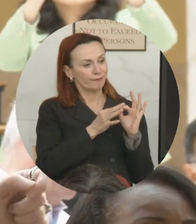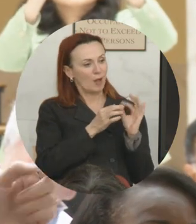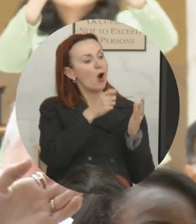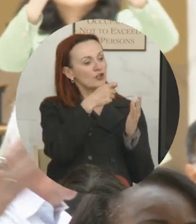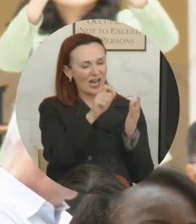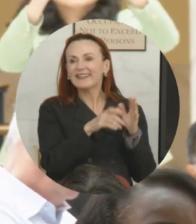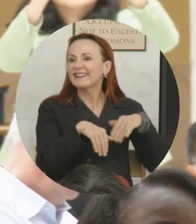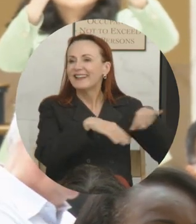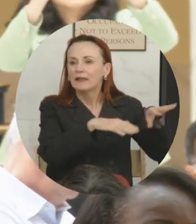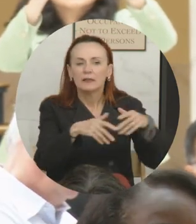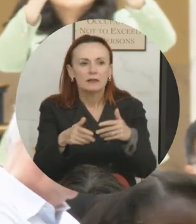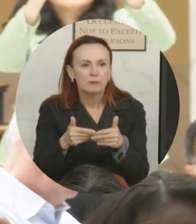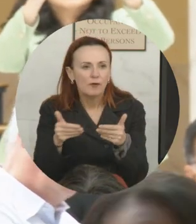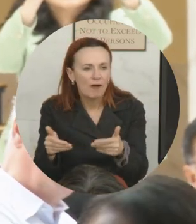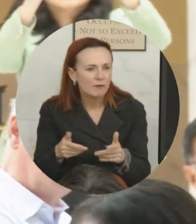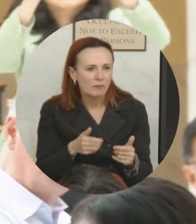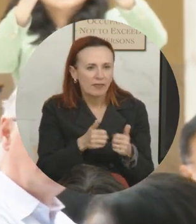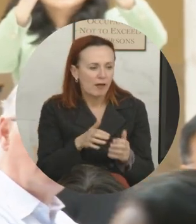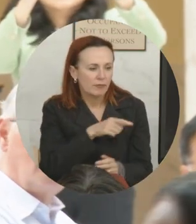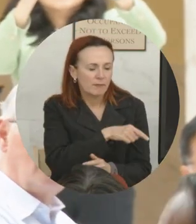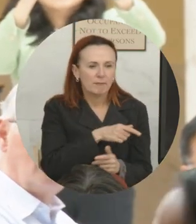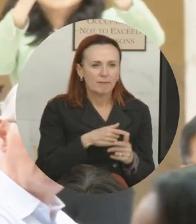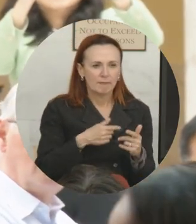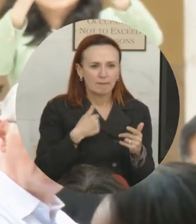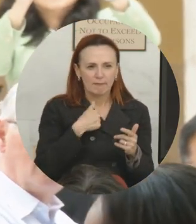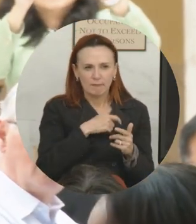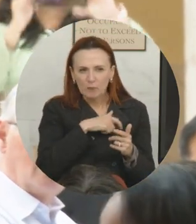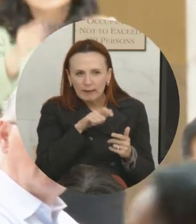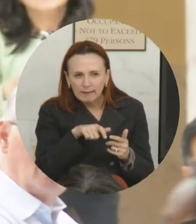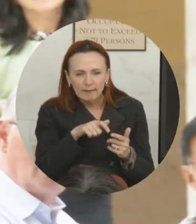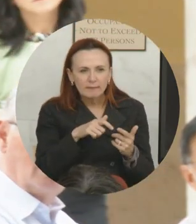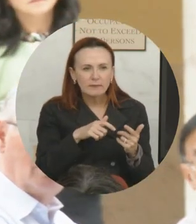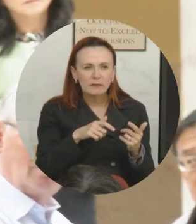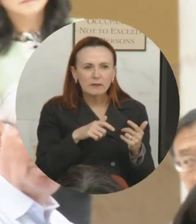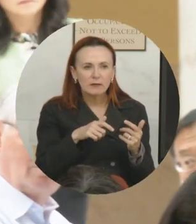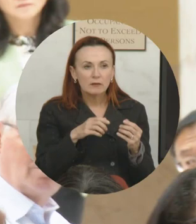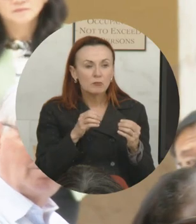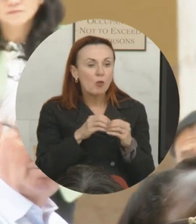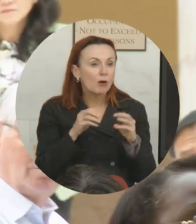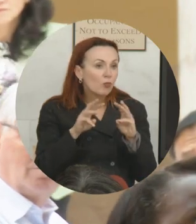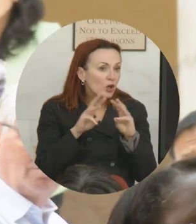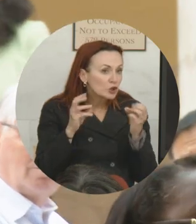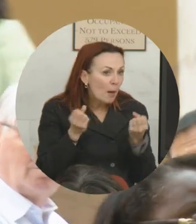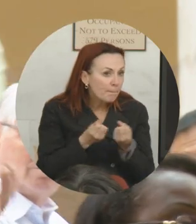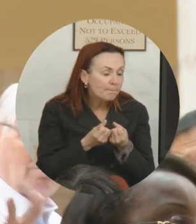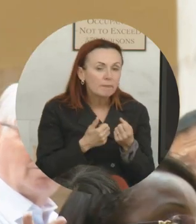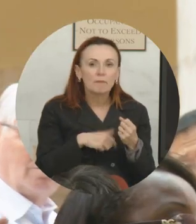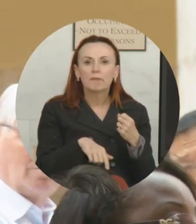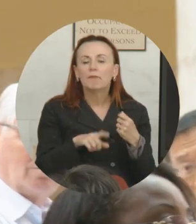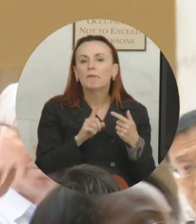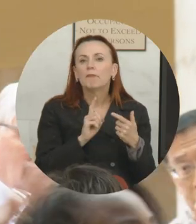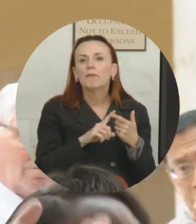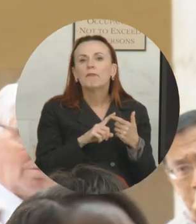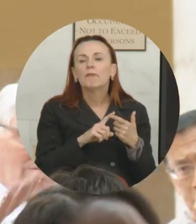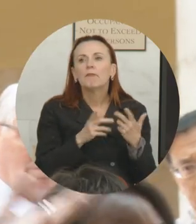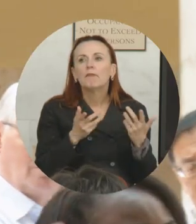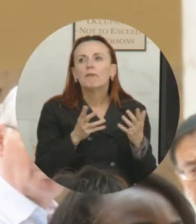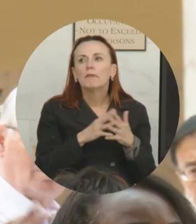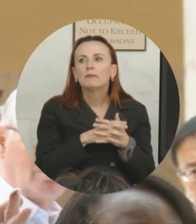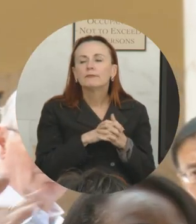off that box and move on? Do we need to be doing workshops? Do we need to have like some sort